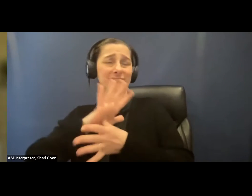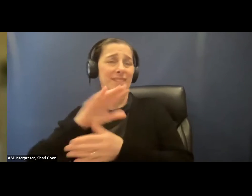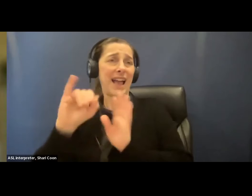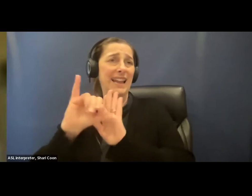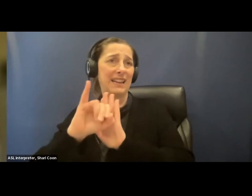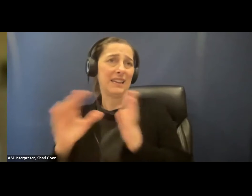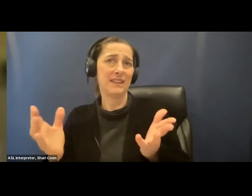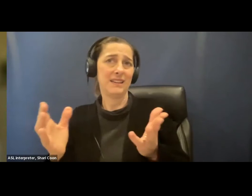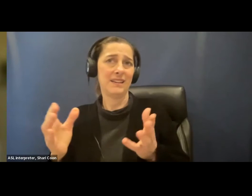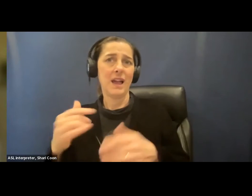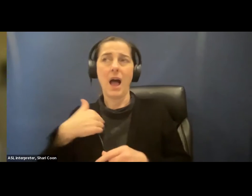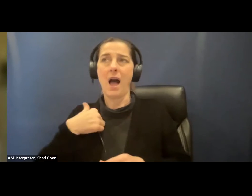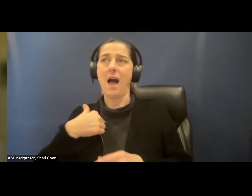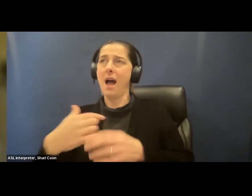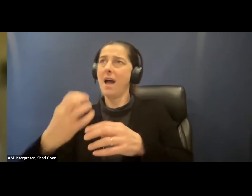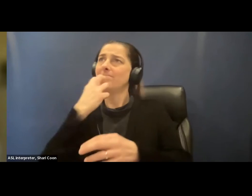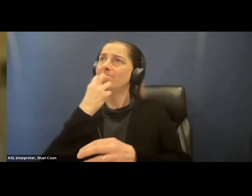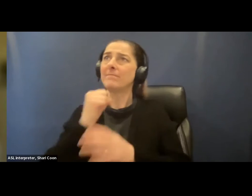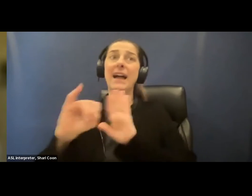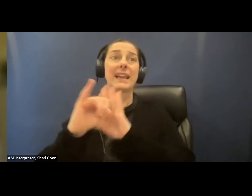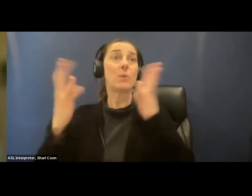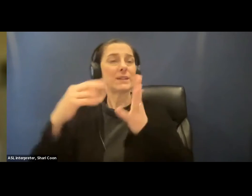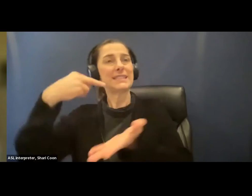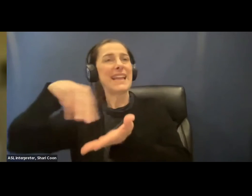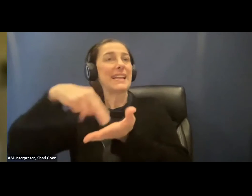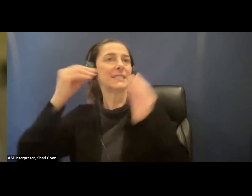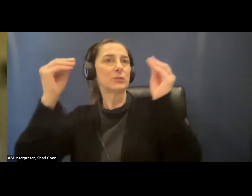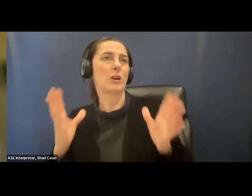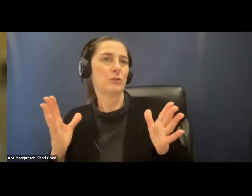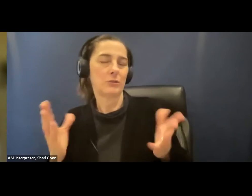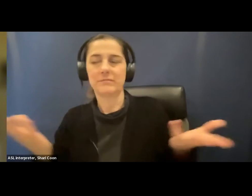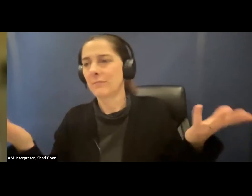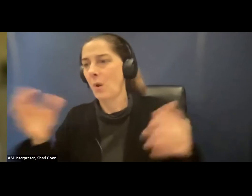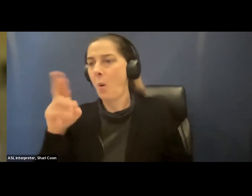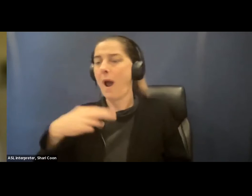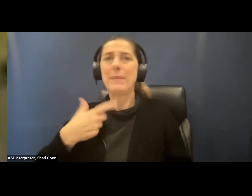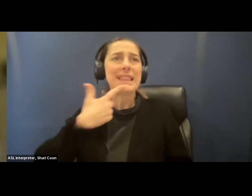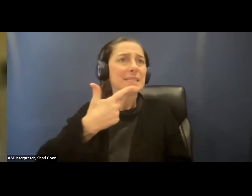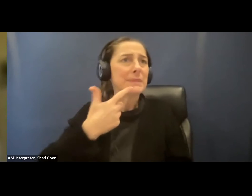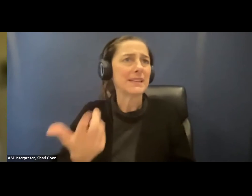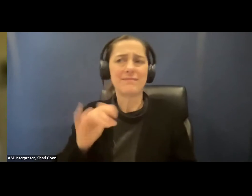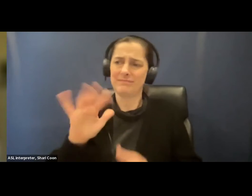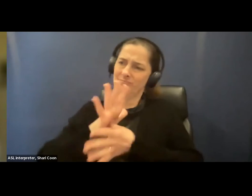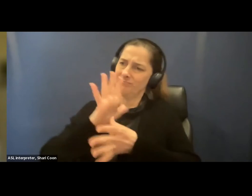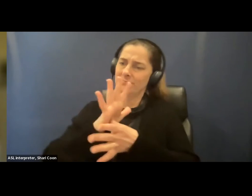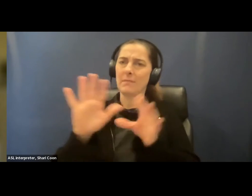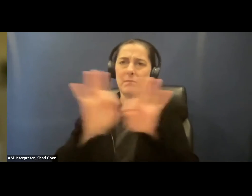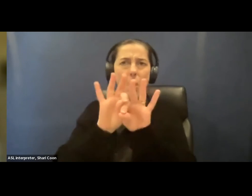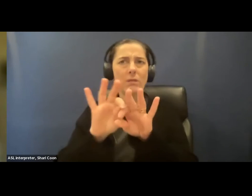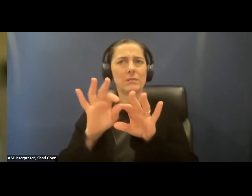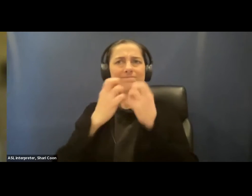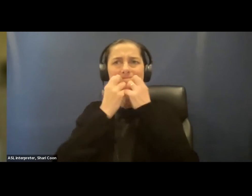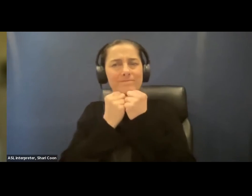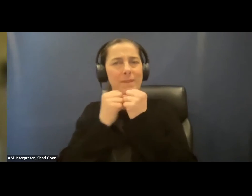a dance instructor and I want people to see me that way. I'm a lesbian and that's my most important thing. But